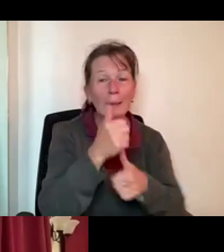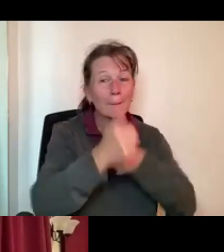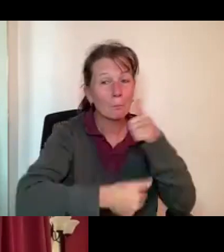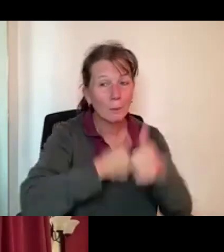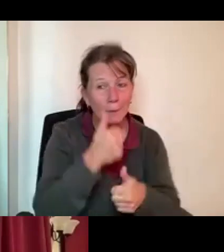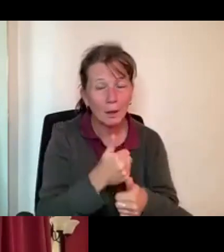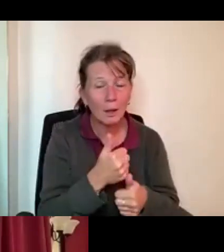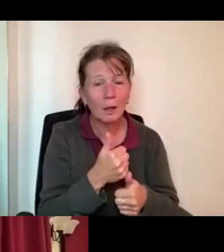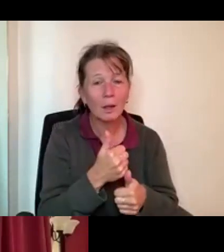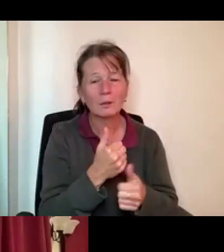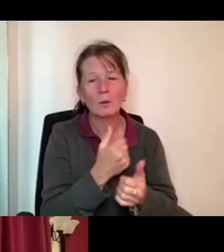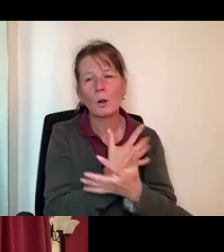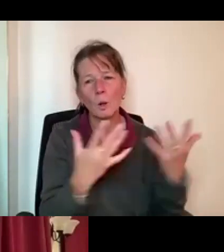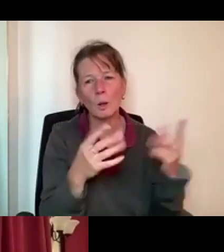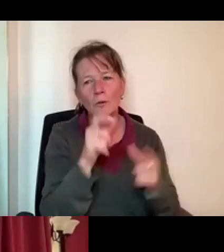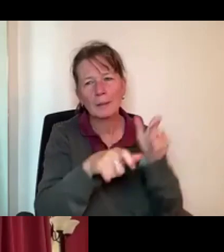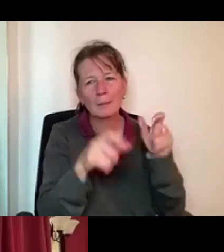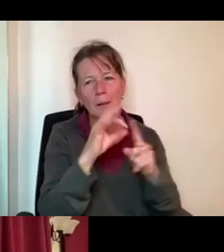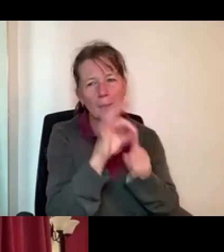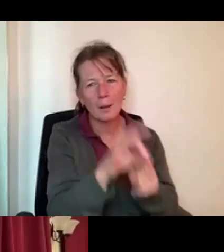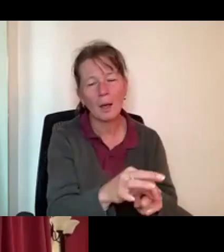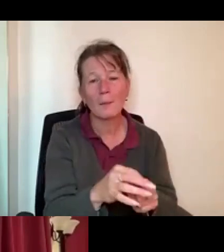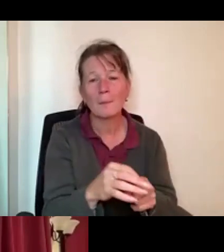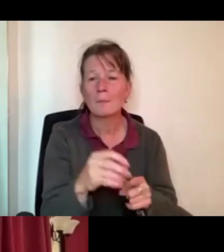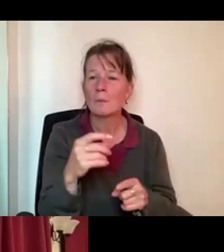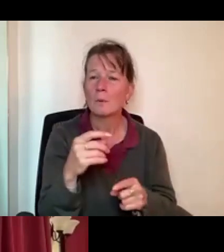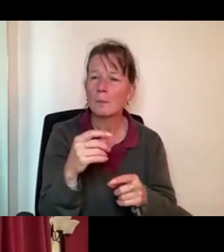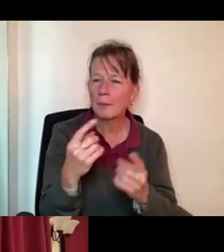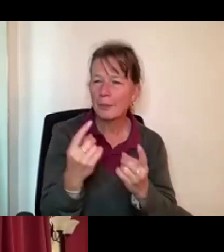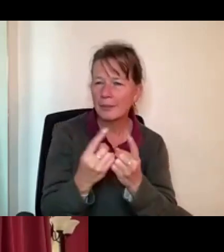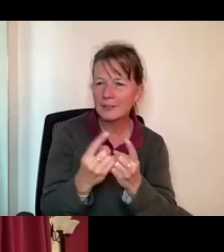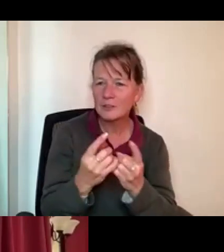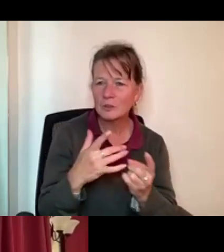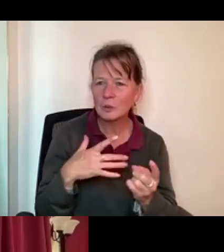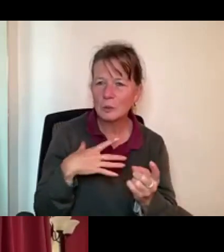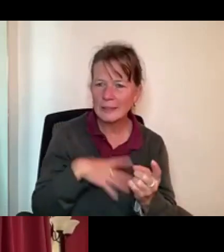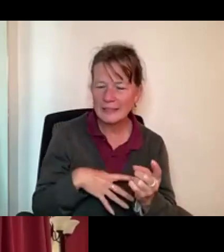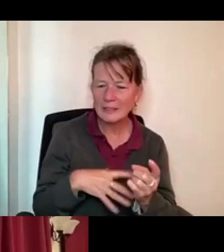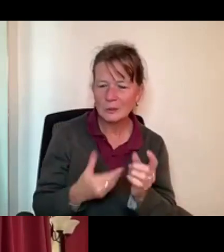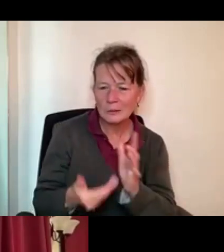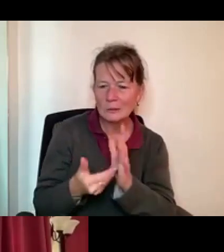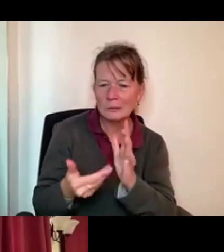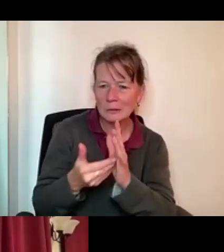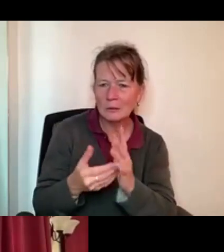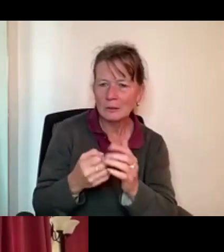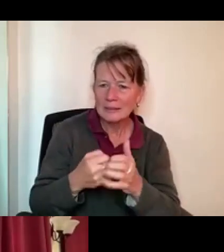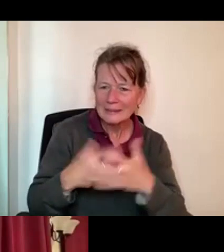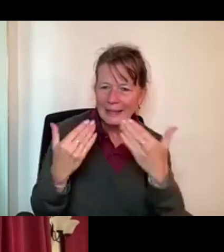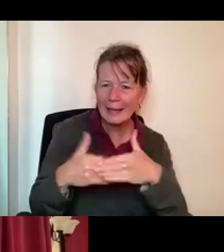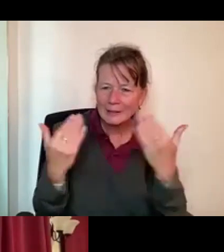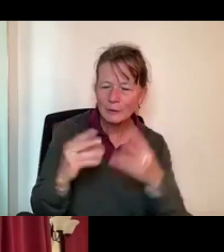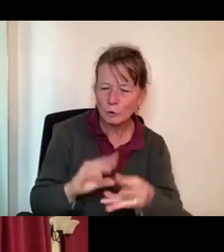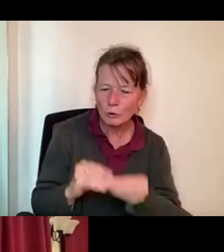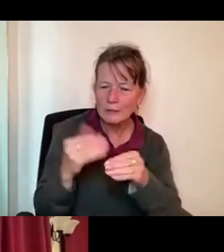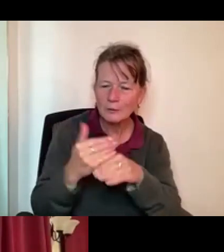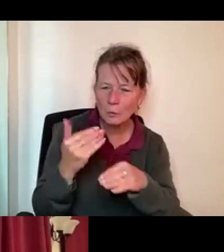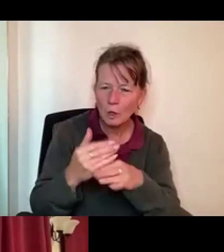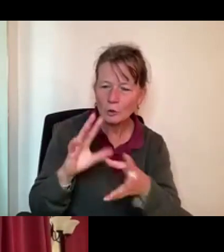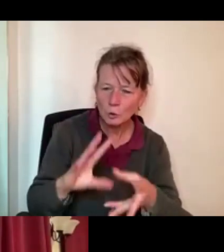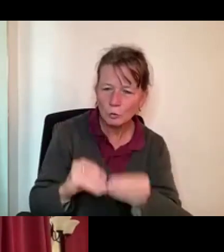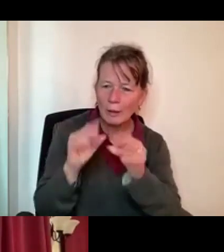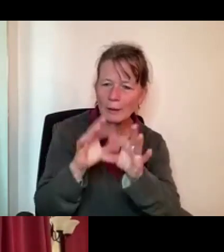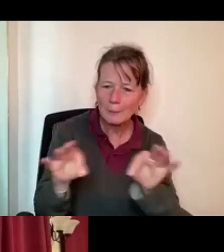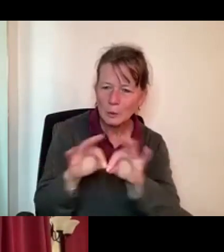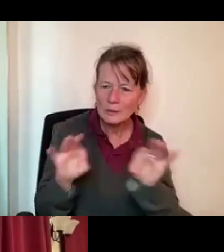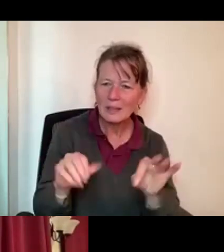of people apply, but the ones that you're actually sort of required to put in quite a lot of days of creative work to create the music, and then you don't